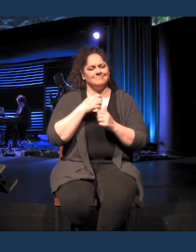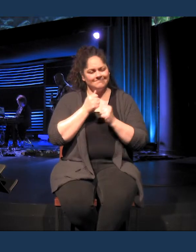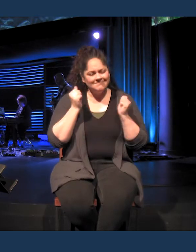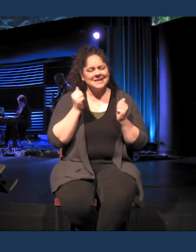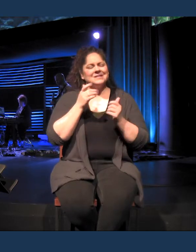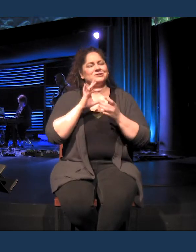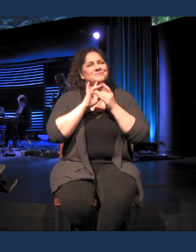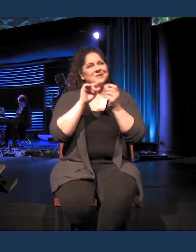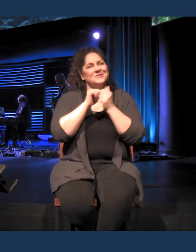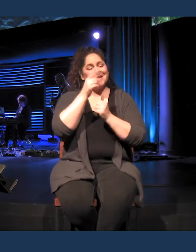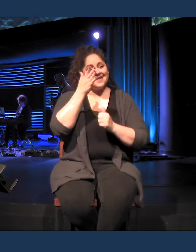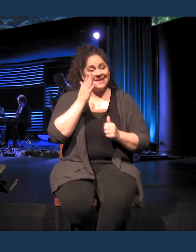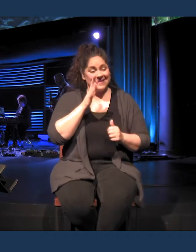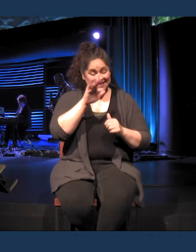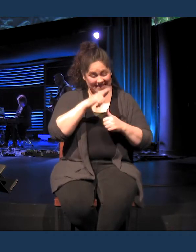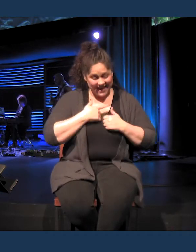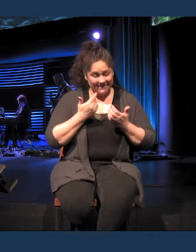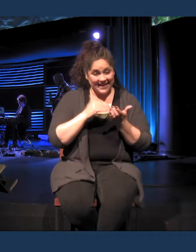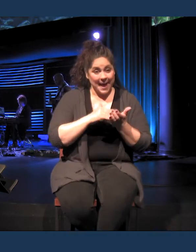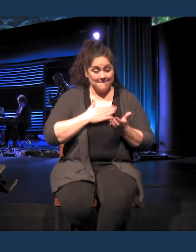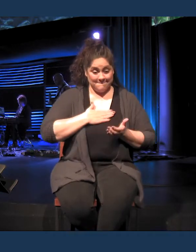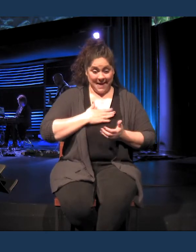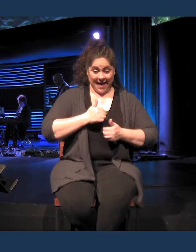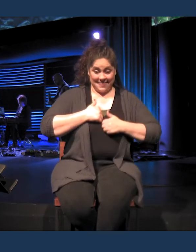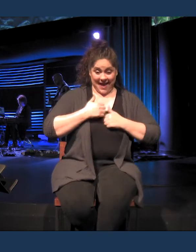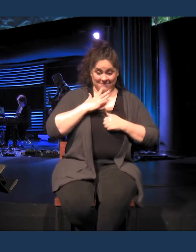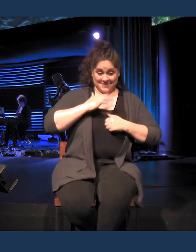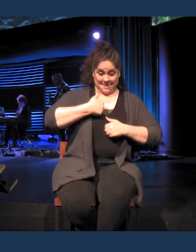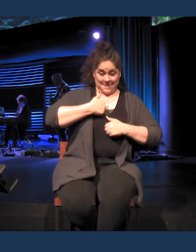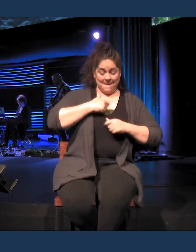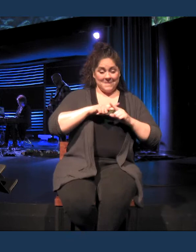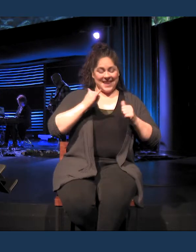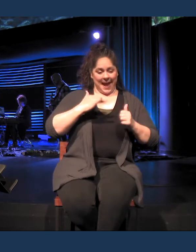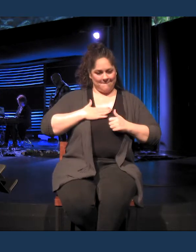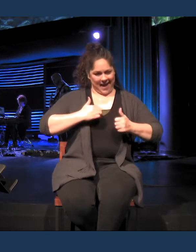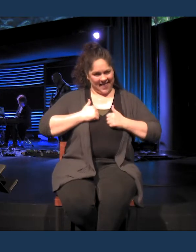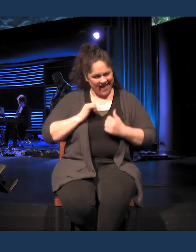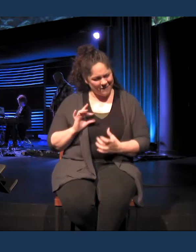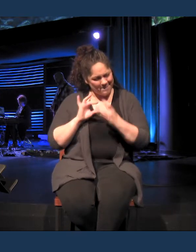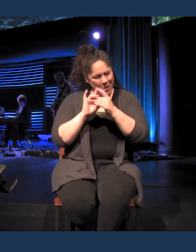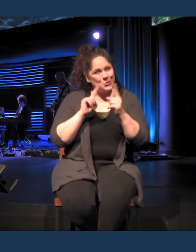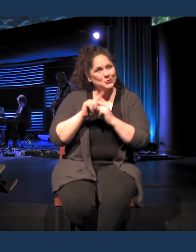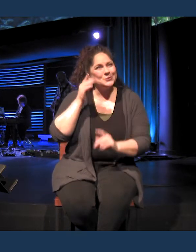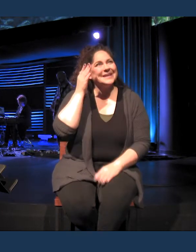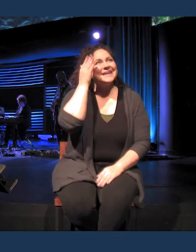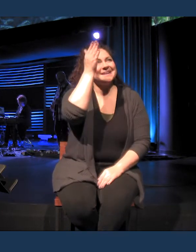day. Before Christ, my life was my own, but now with Christ, my life belongs to him."